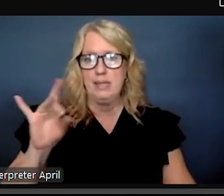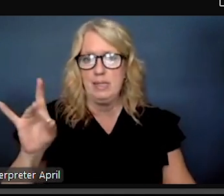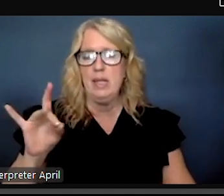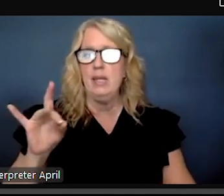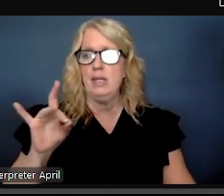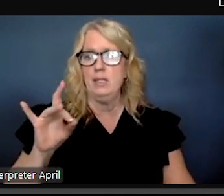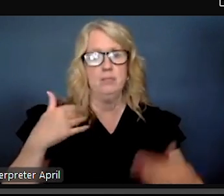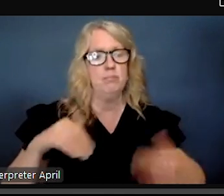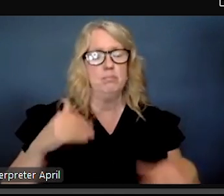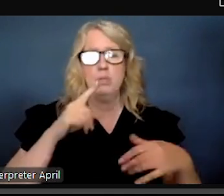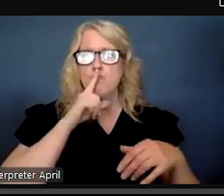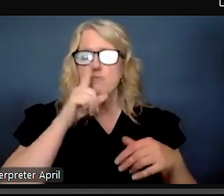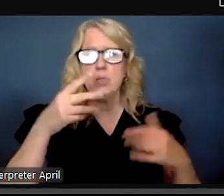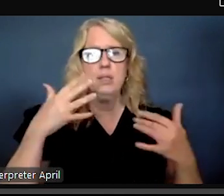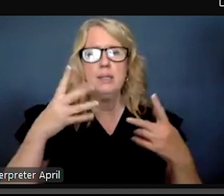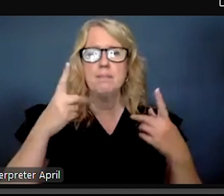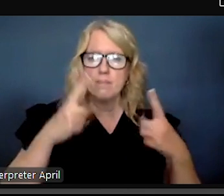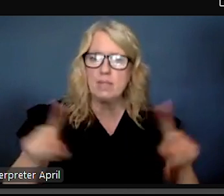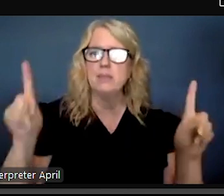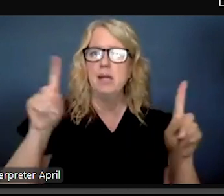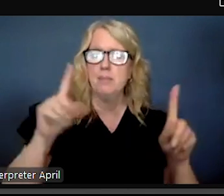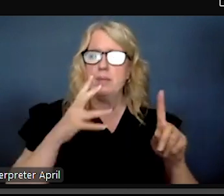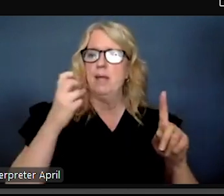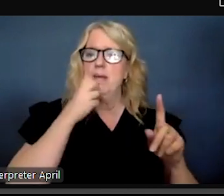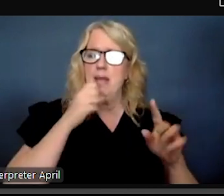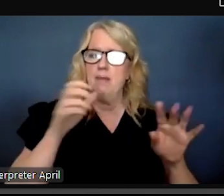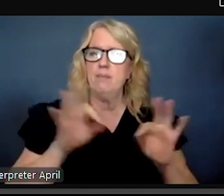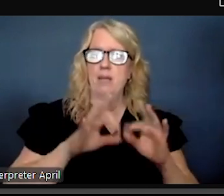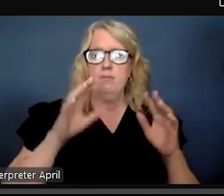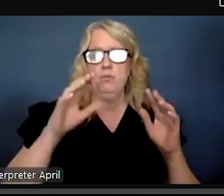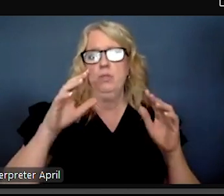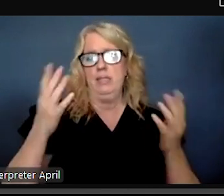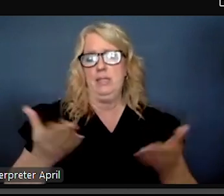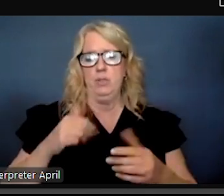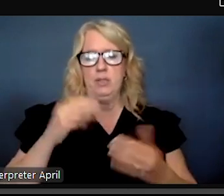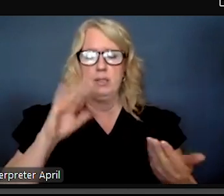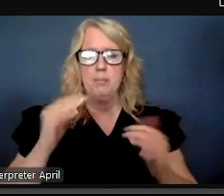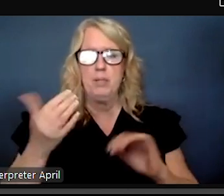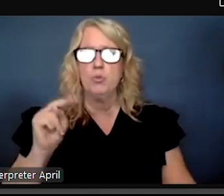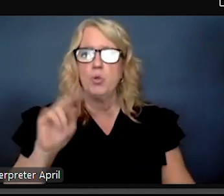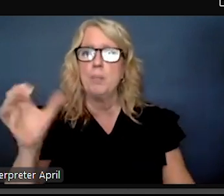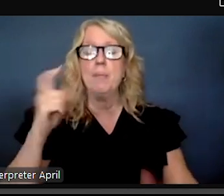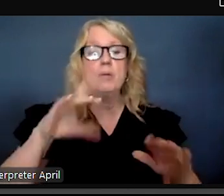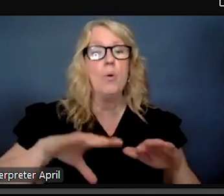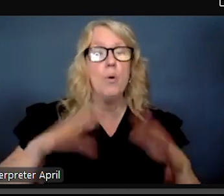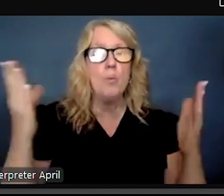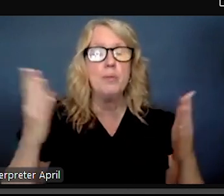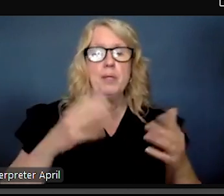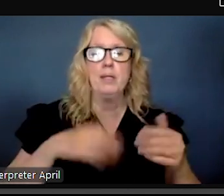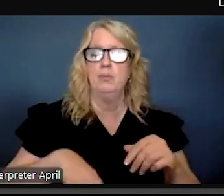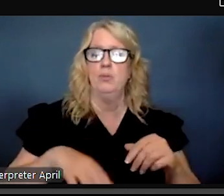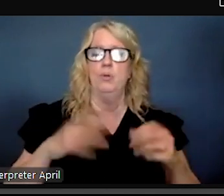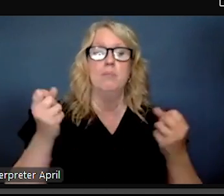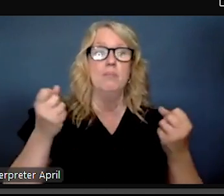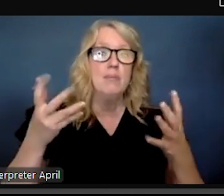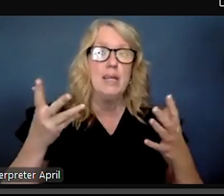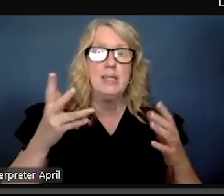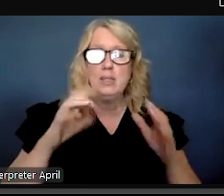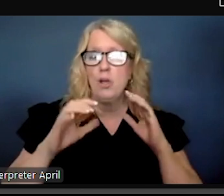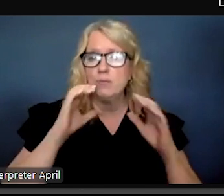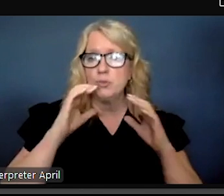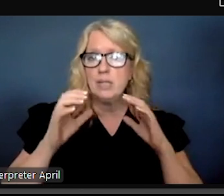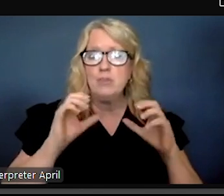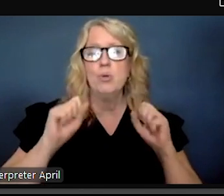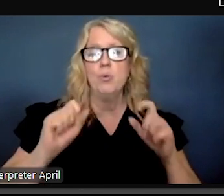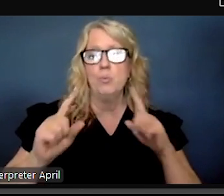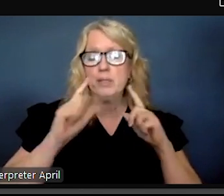had such tremendous success and value here to North Carolina. It has opened many doors, many conversations. We can